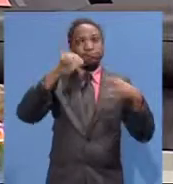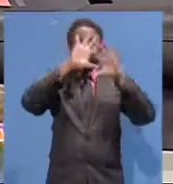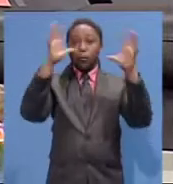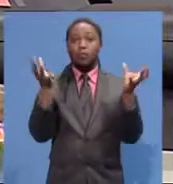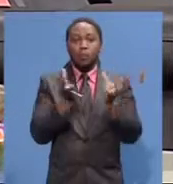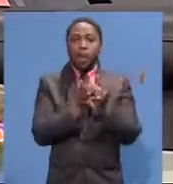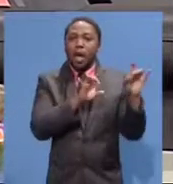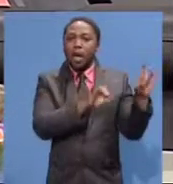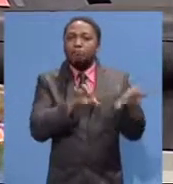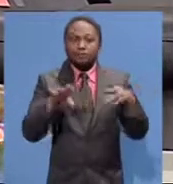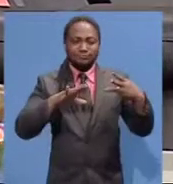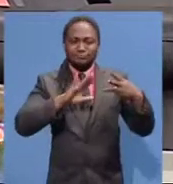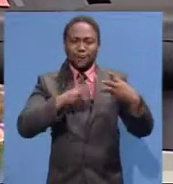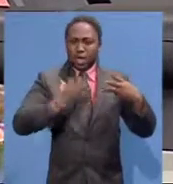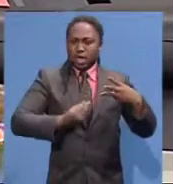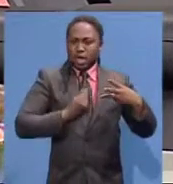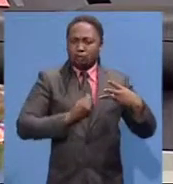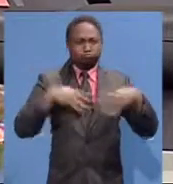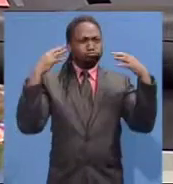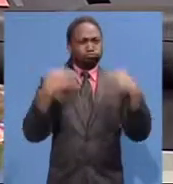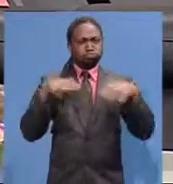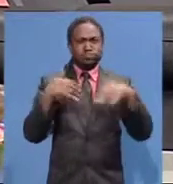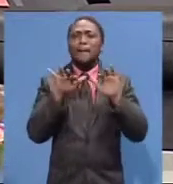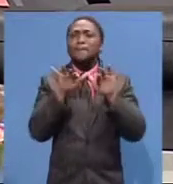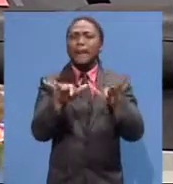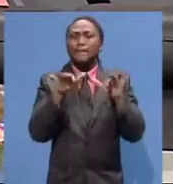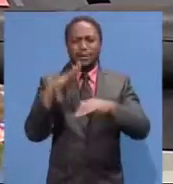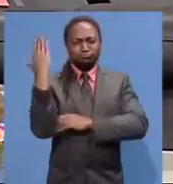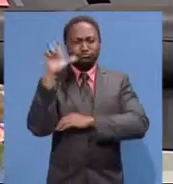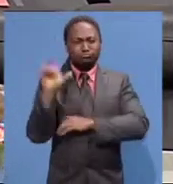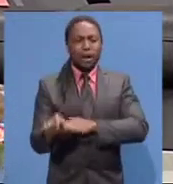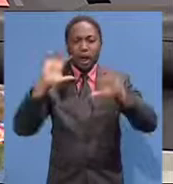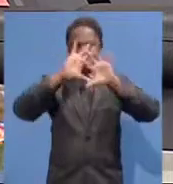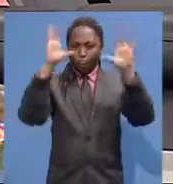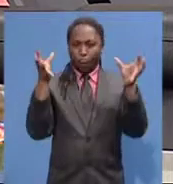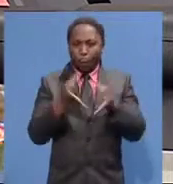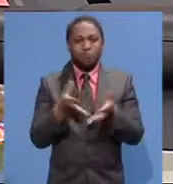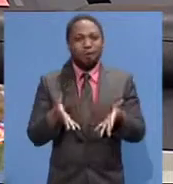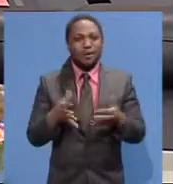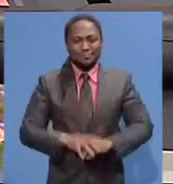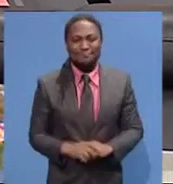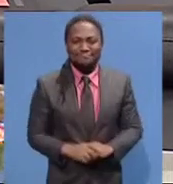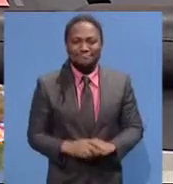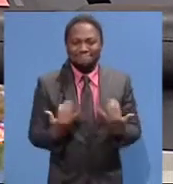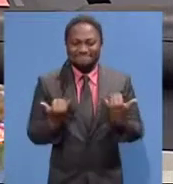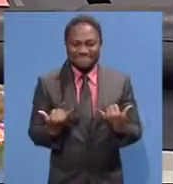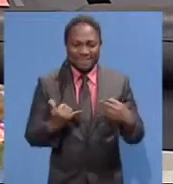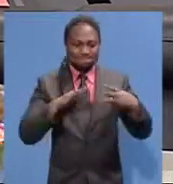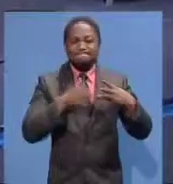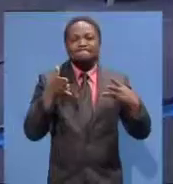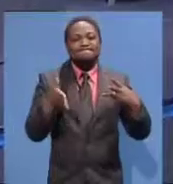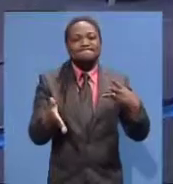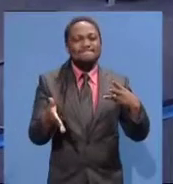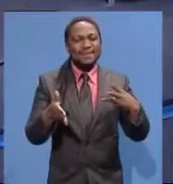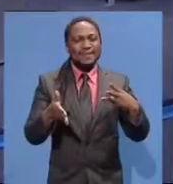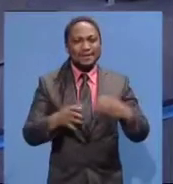Australia, they called him the youngest and most exceptional public speaker in the world today. And now, Vusi Temagwayo is here in the studio with